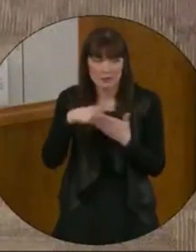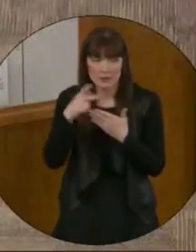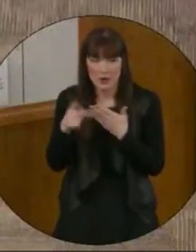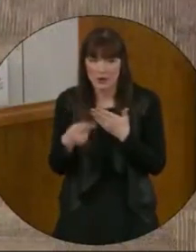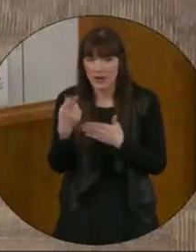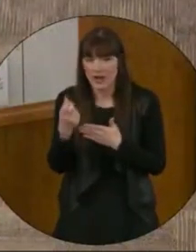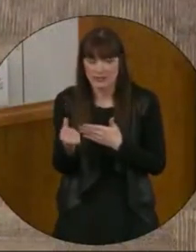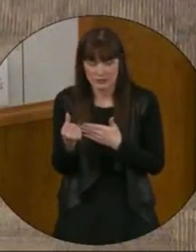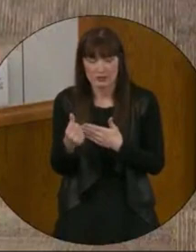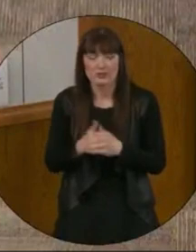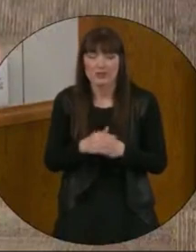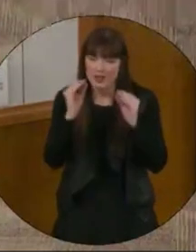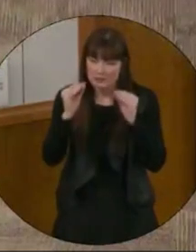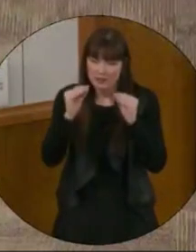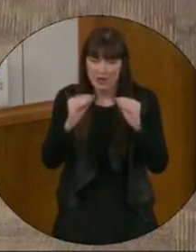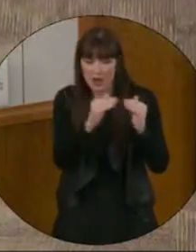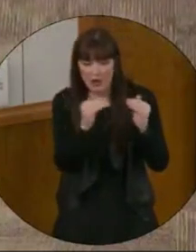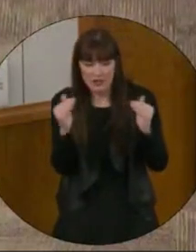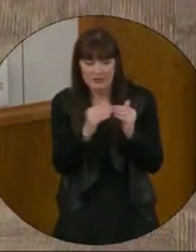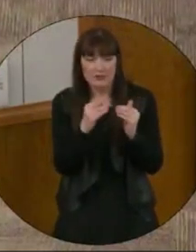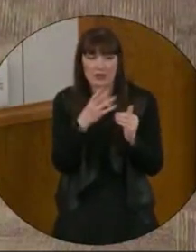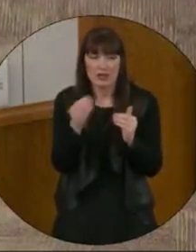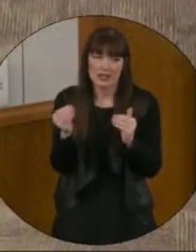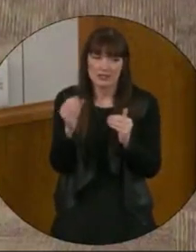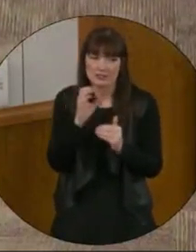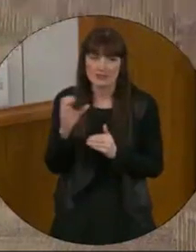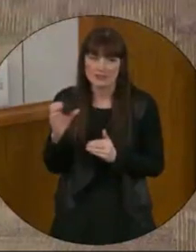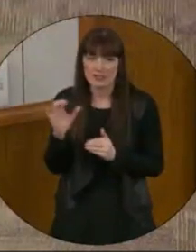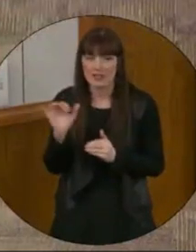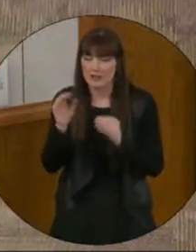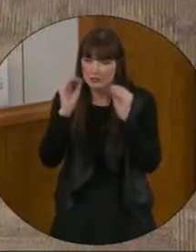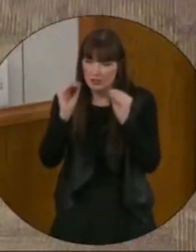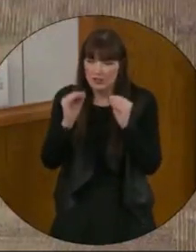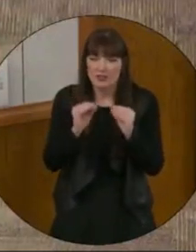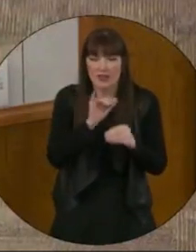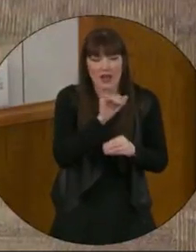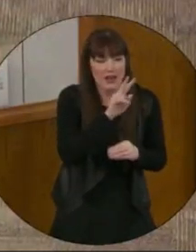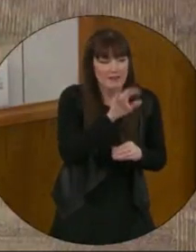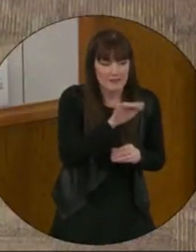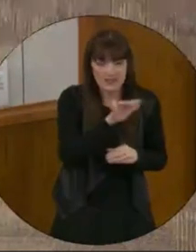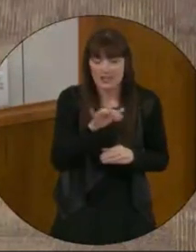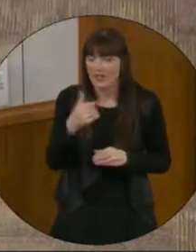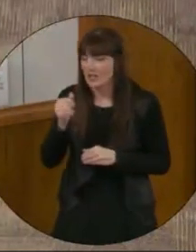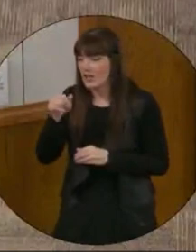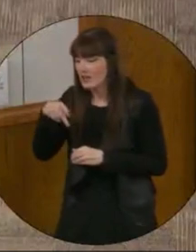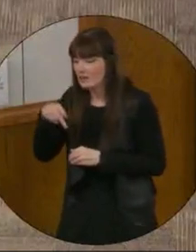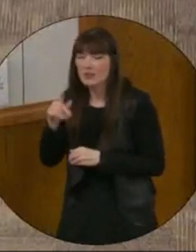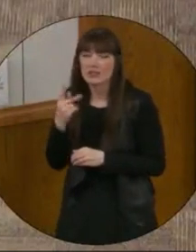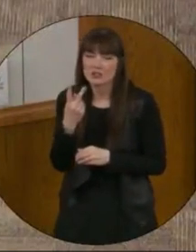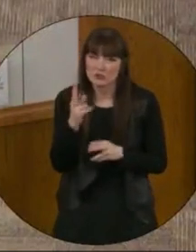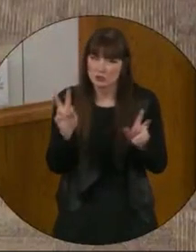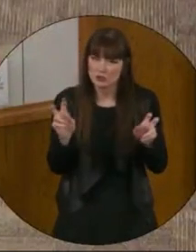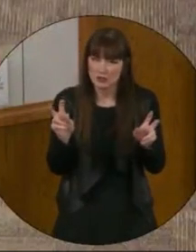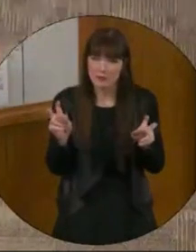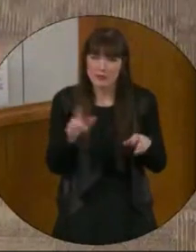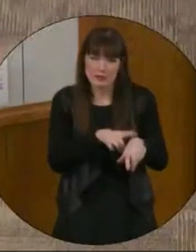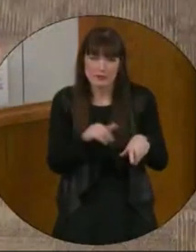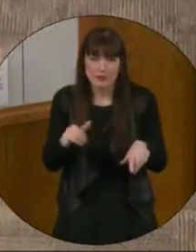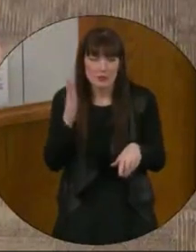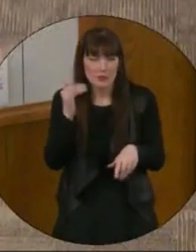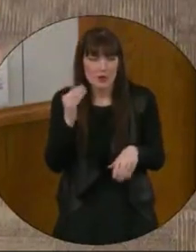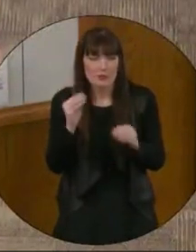been at. I have taught on-level and CC. I have taught IB and AP. I have taught 2 subjects simultaneously in the same room because there are